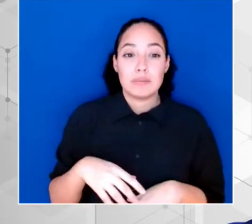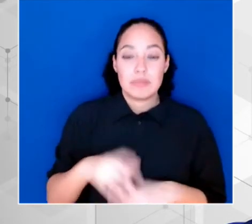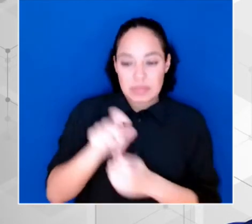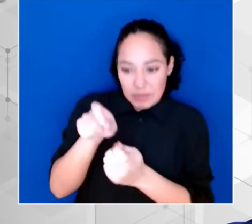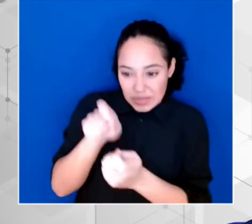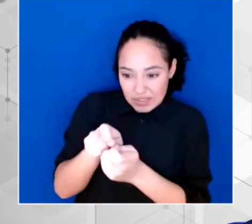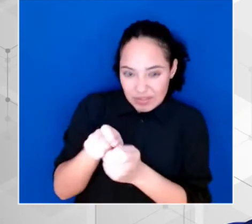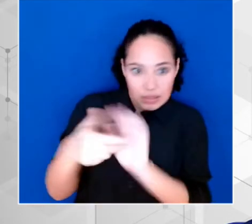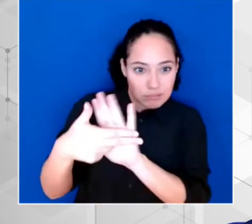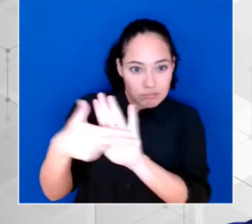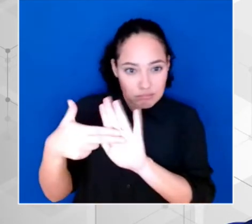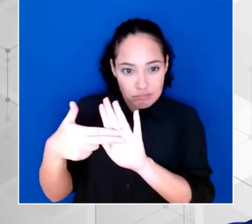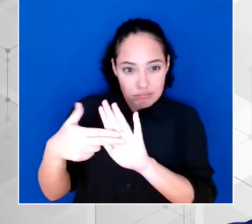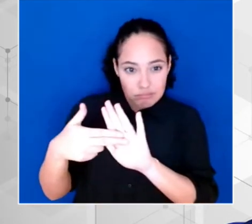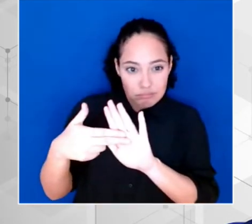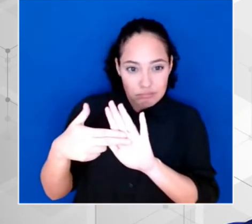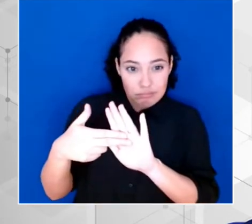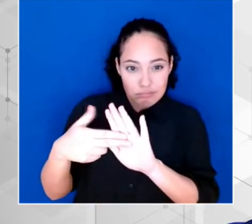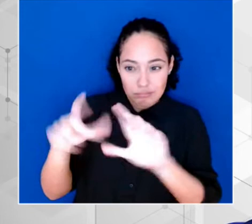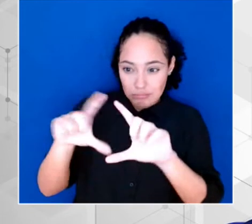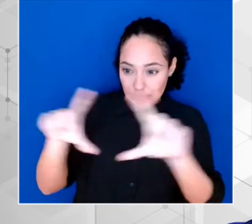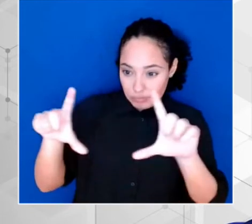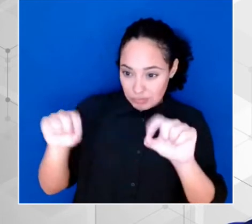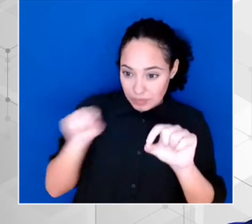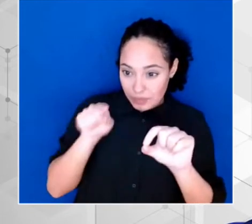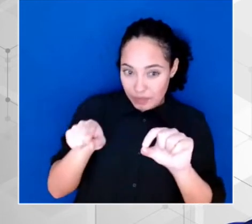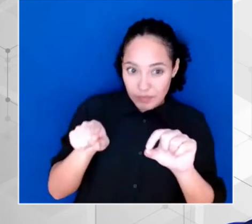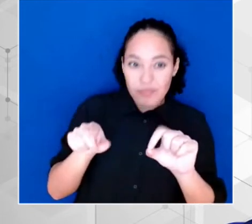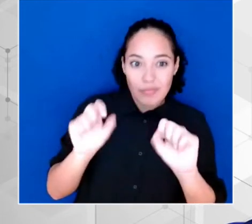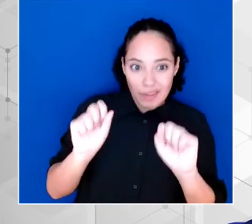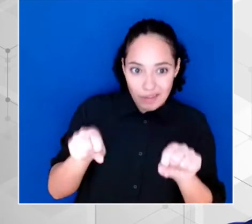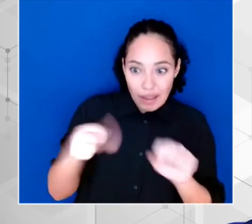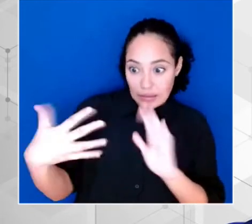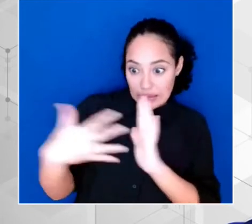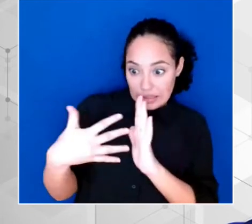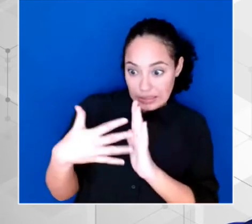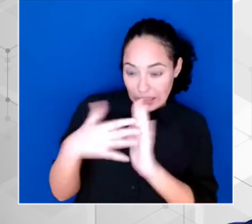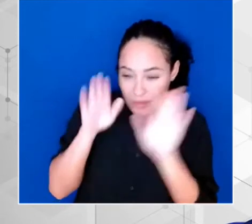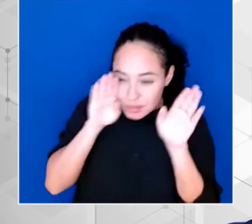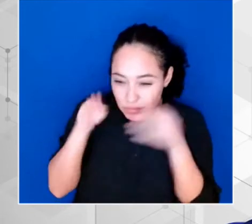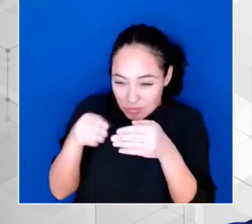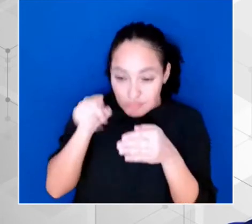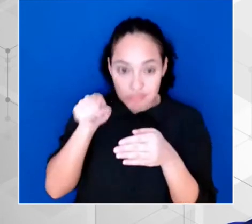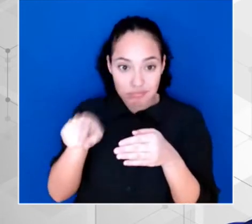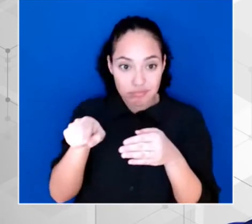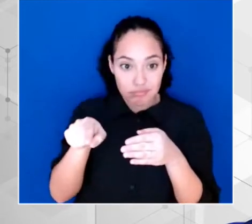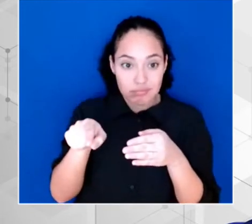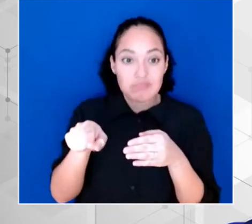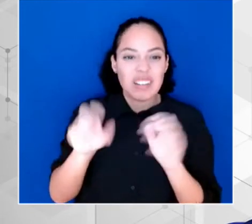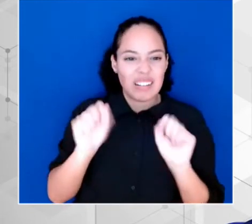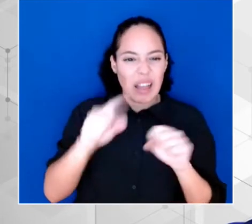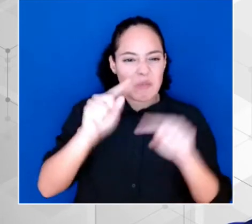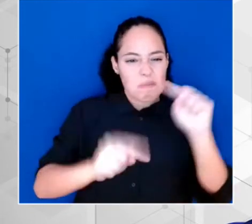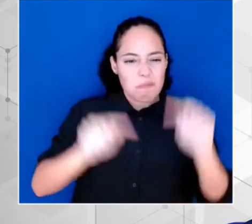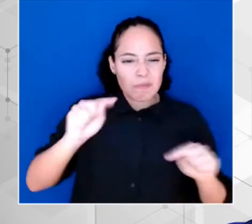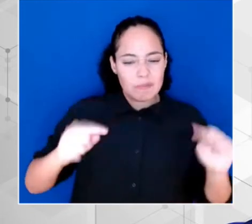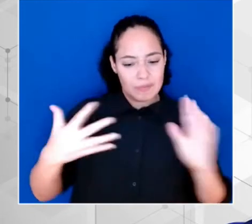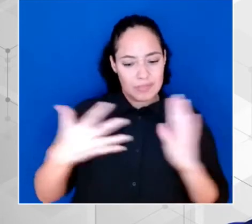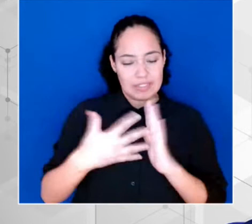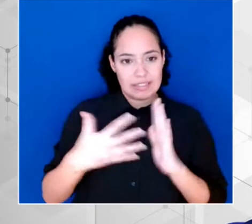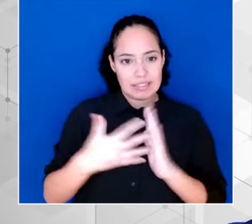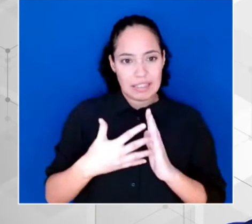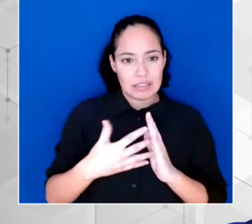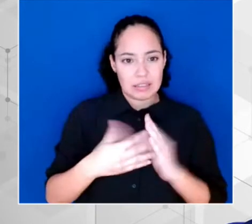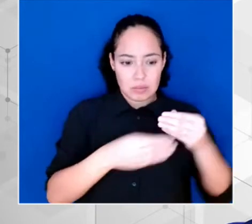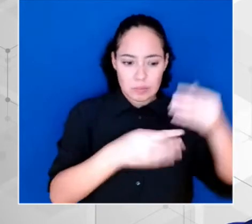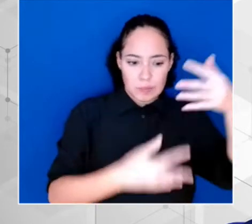allow you to do much more than just test one URL. Of course, you just